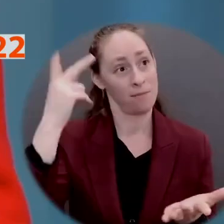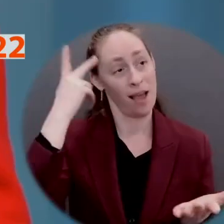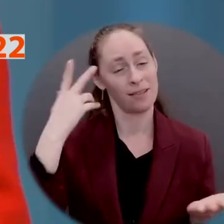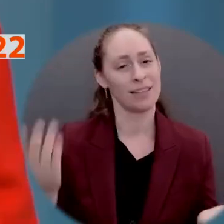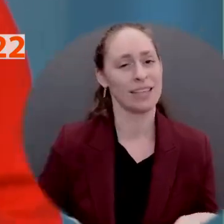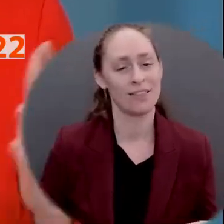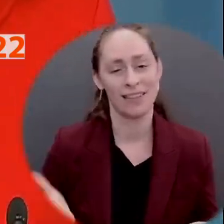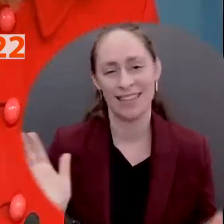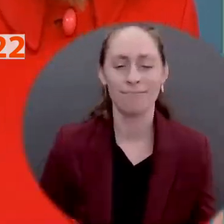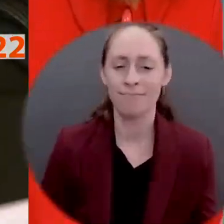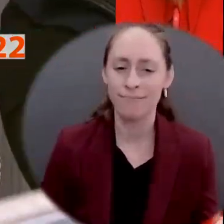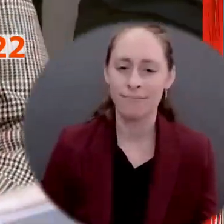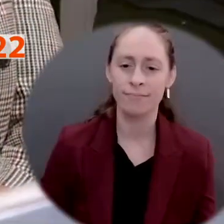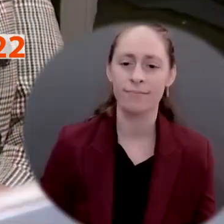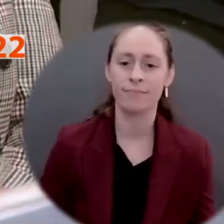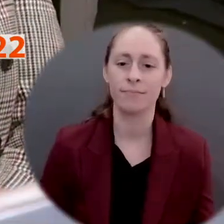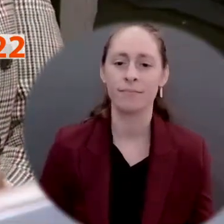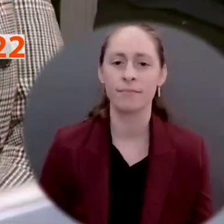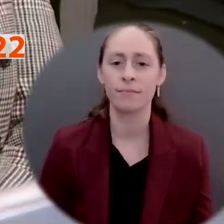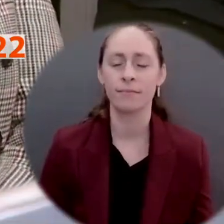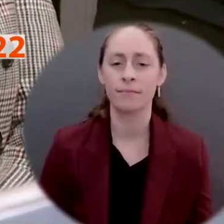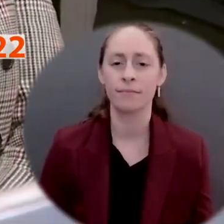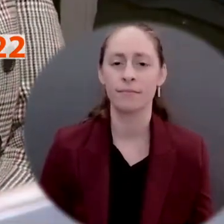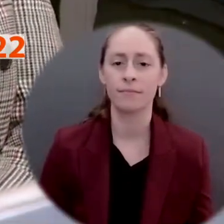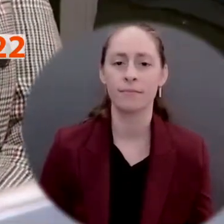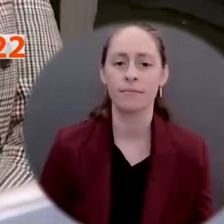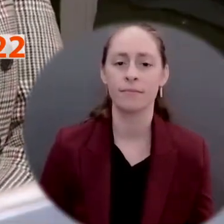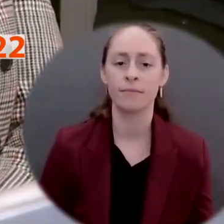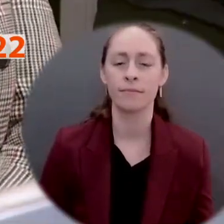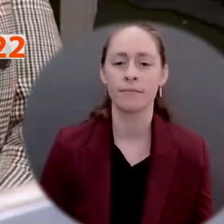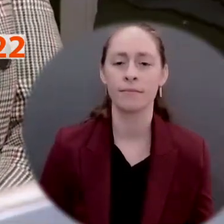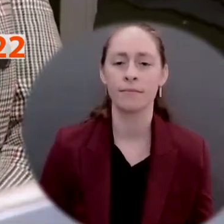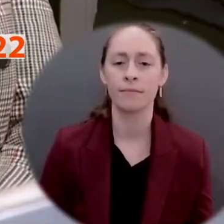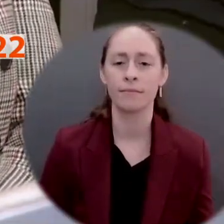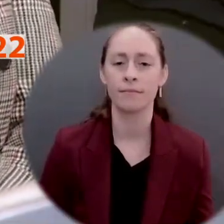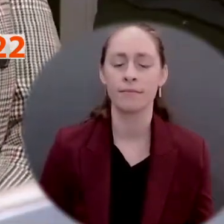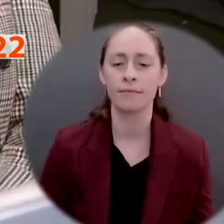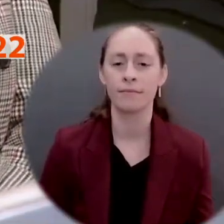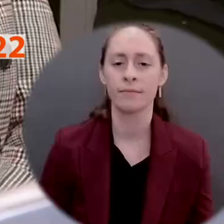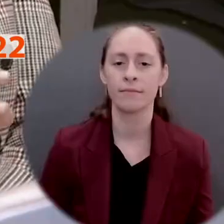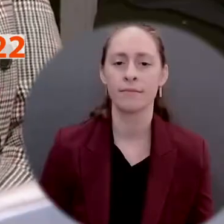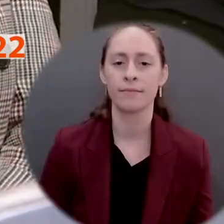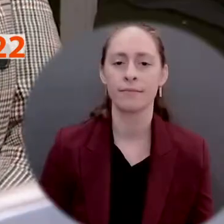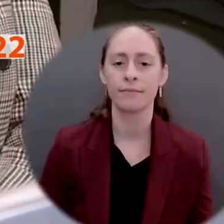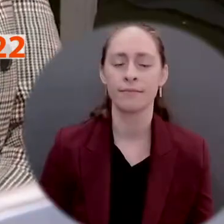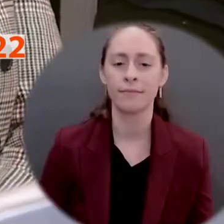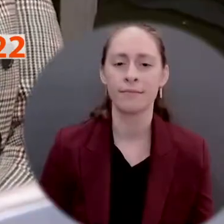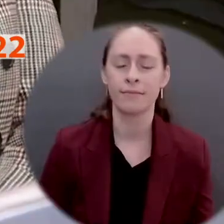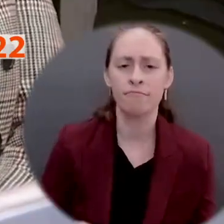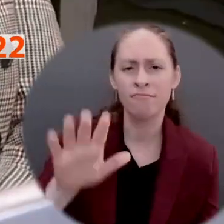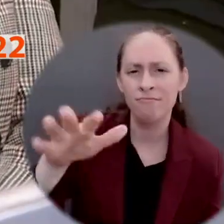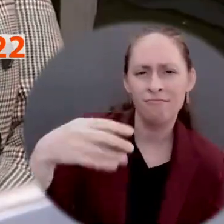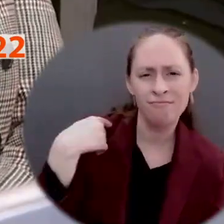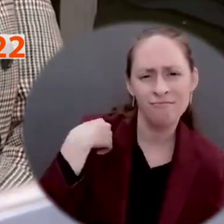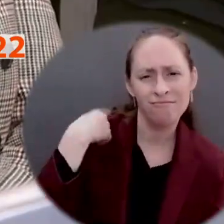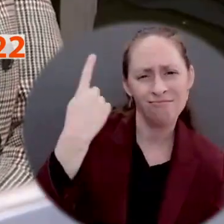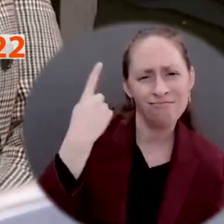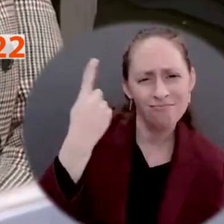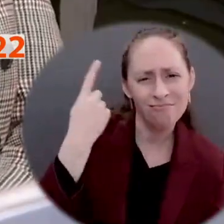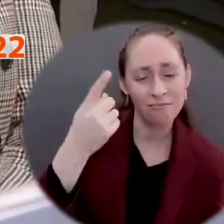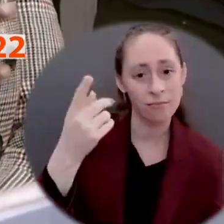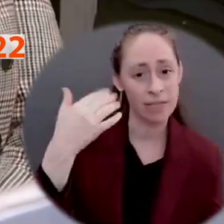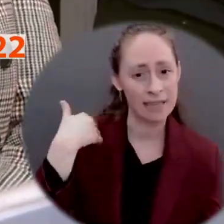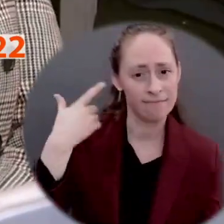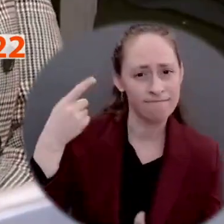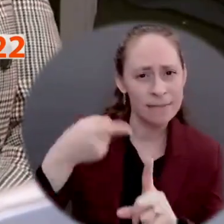cycle for a variety of reasons. This date had been circled on the calendar as one that this administration, that other governments worldwide